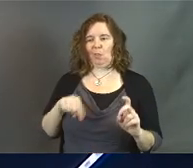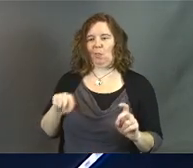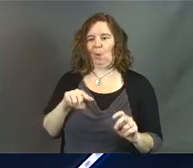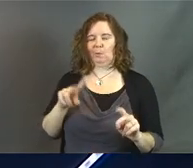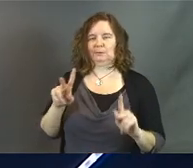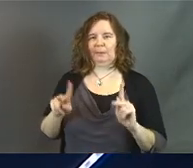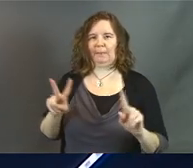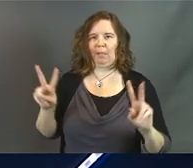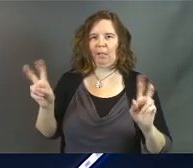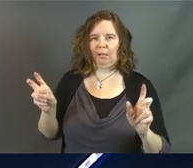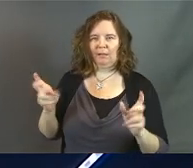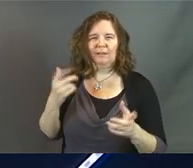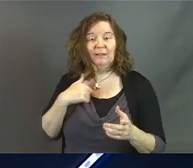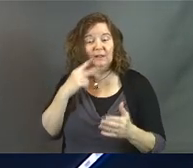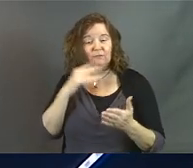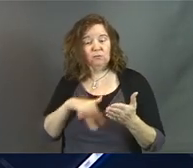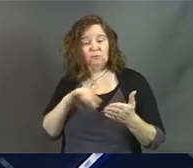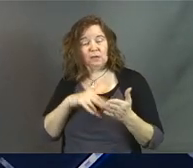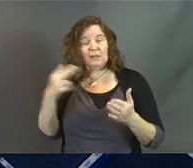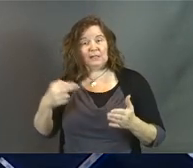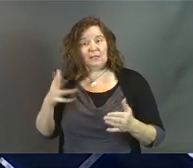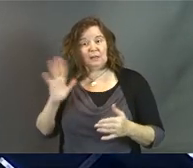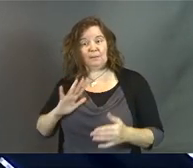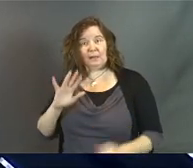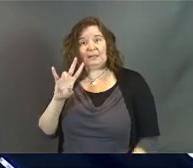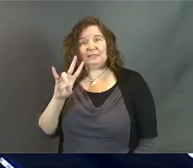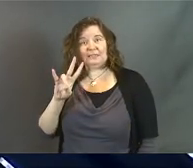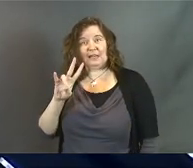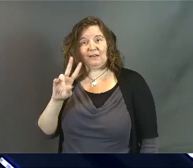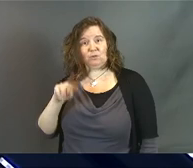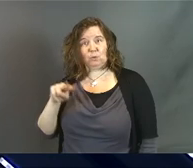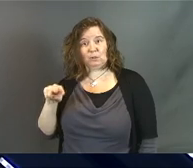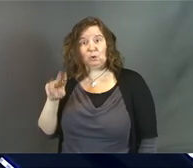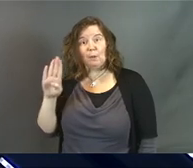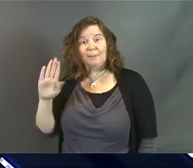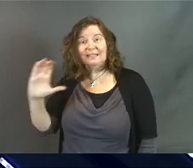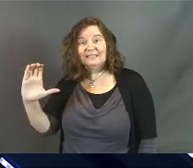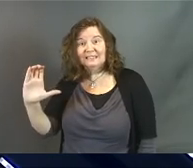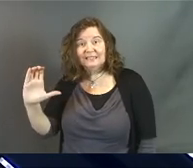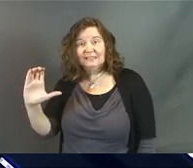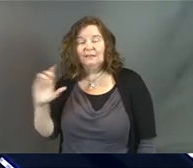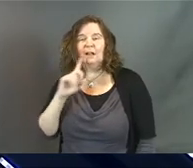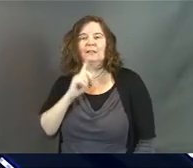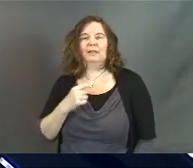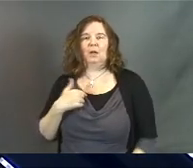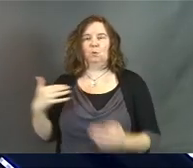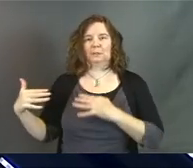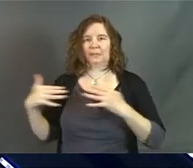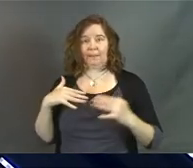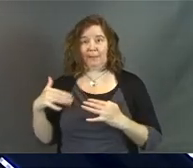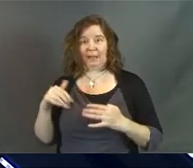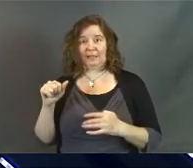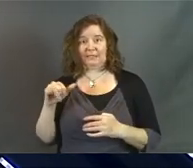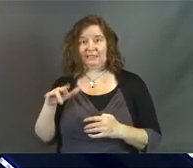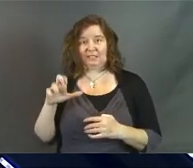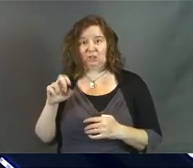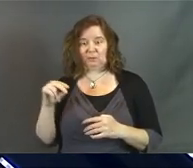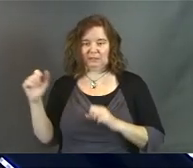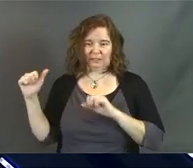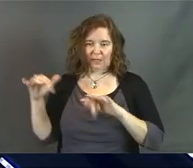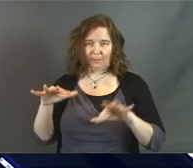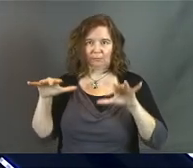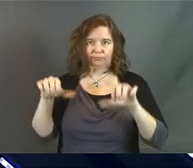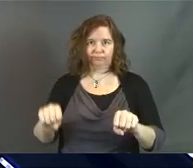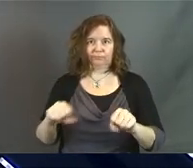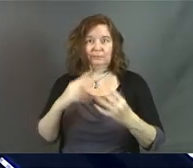people. If you study the history, back in 722 BC, there was a battle and the Assyrians had come and